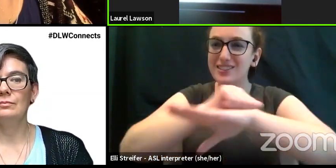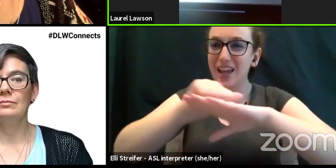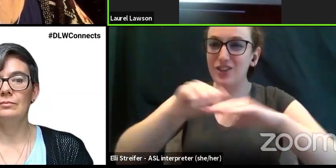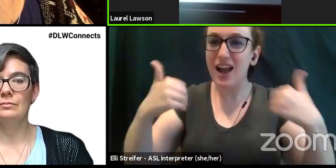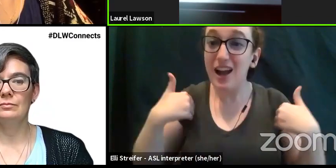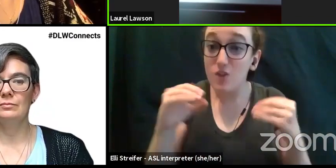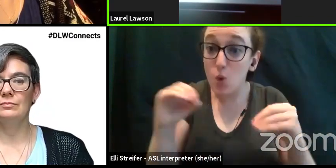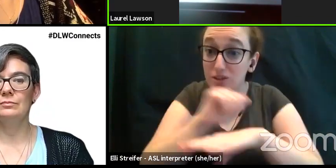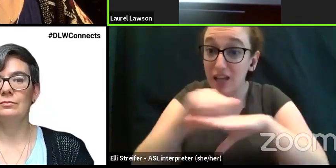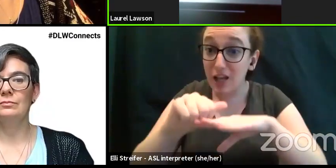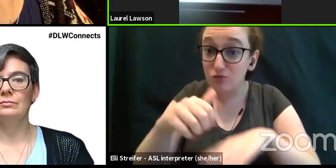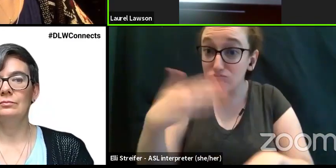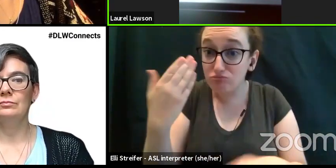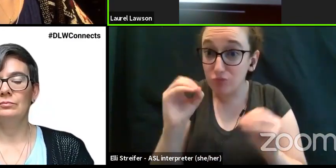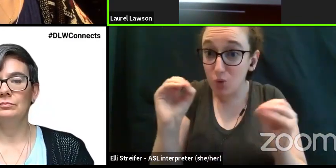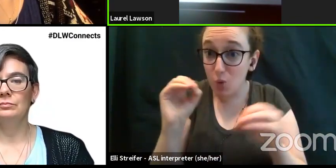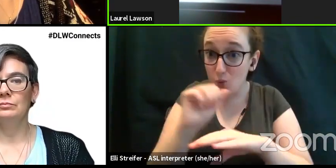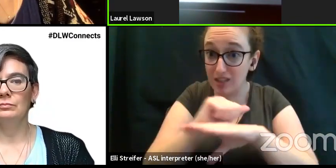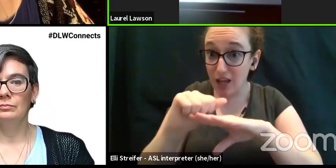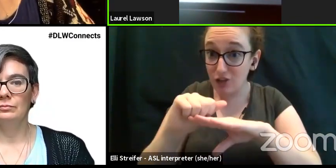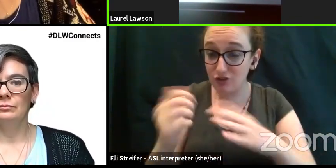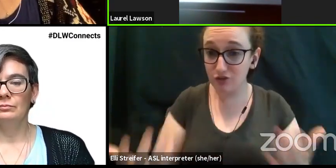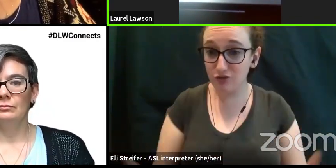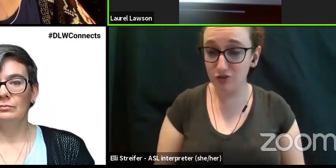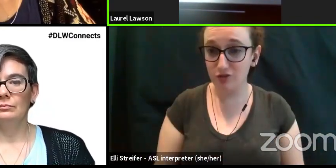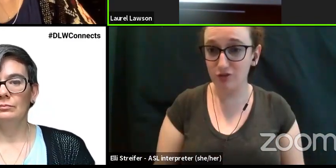stage? So really